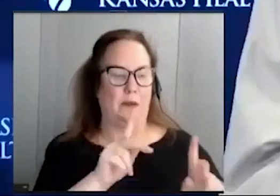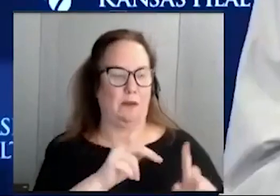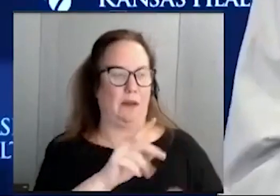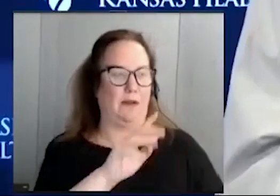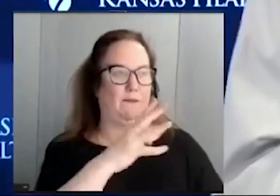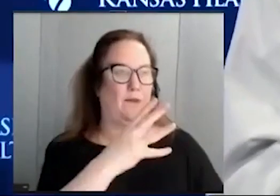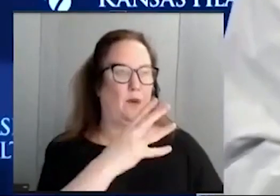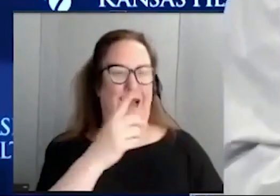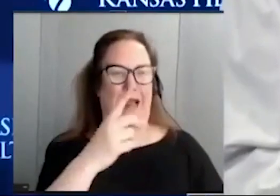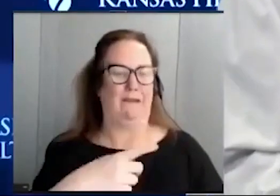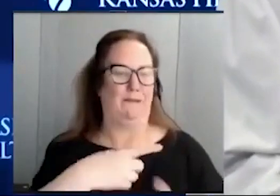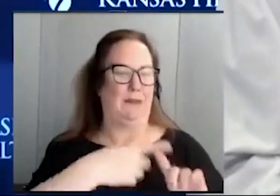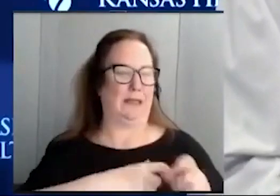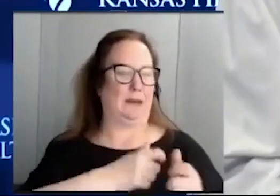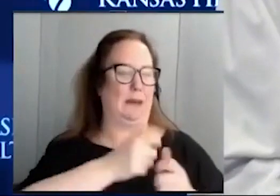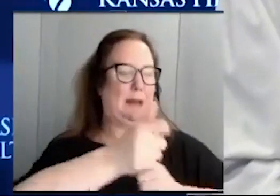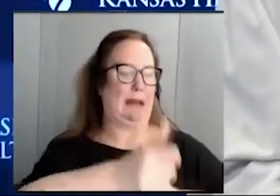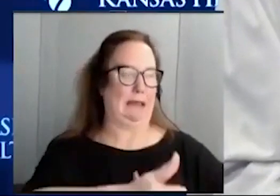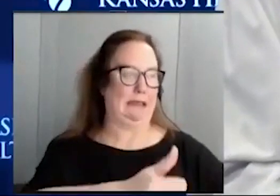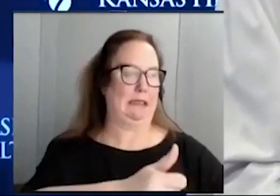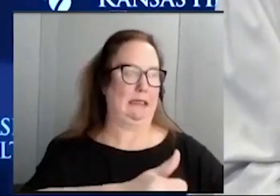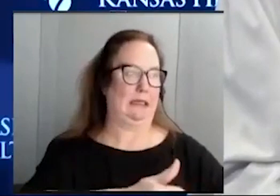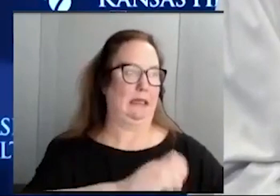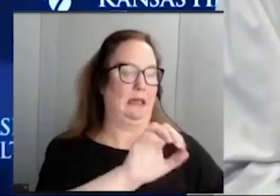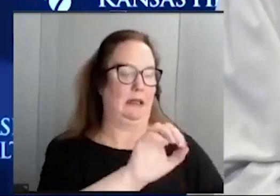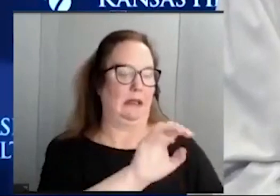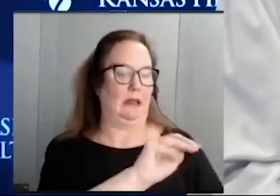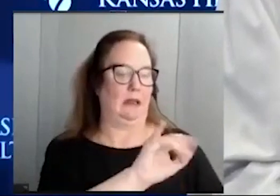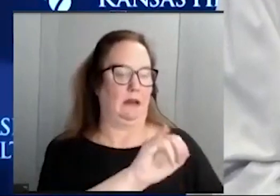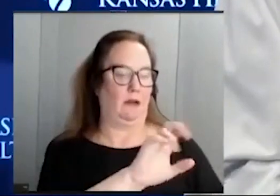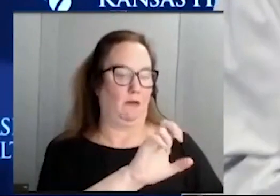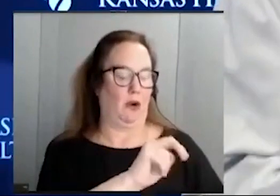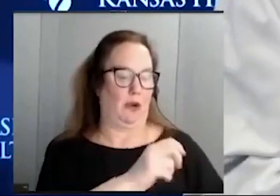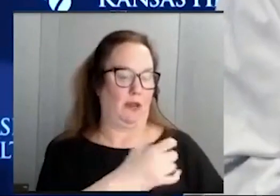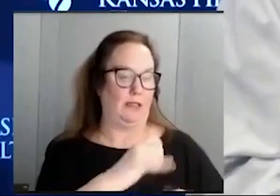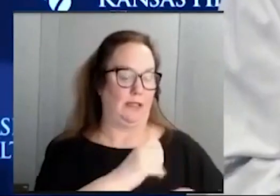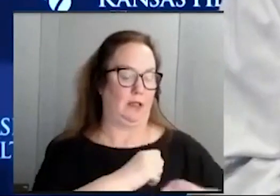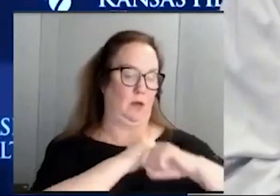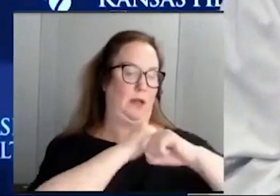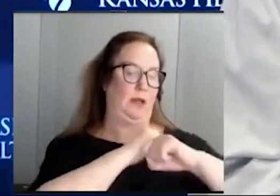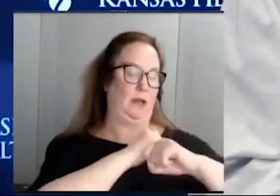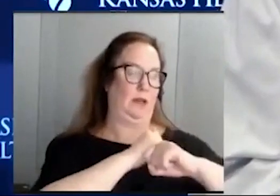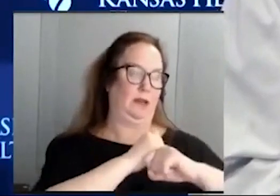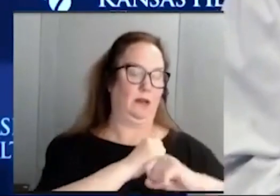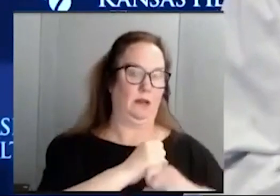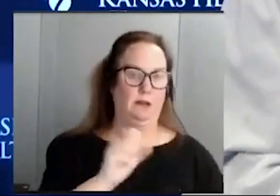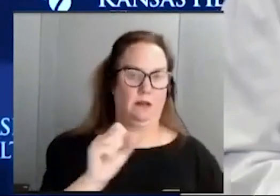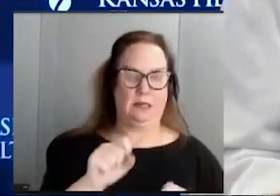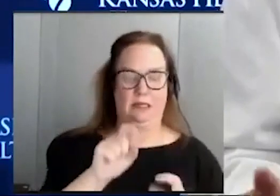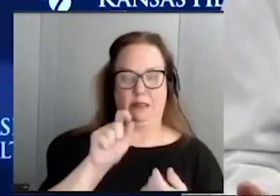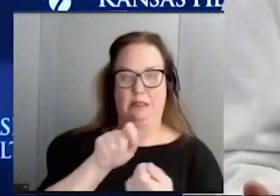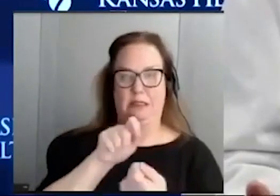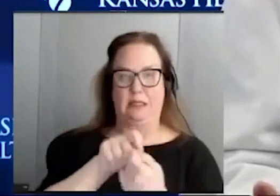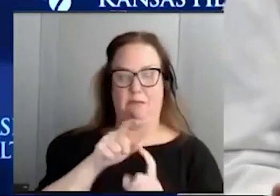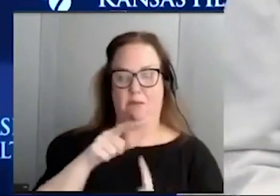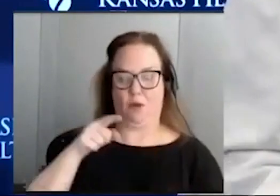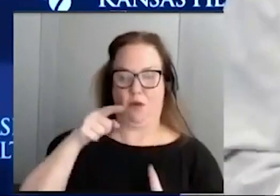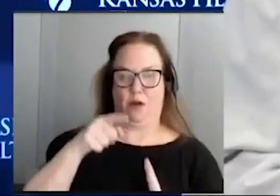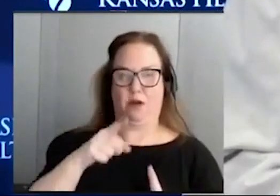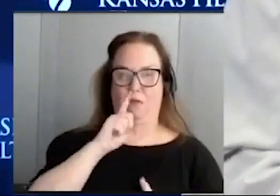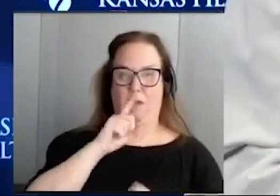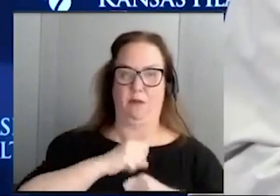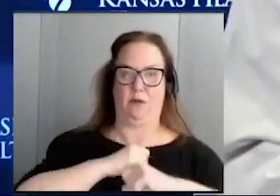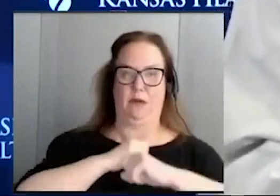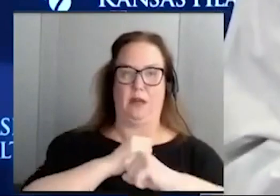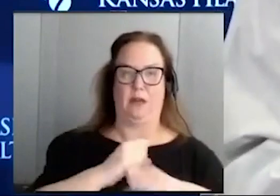Yeah. so then they get Omicron, are they still going to be protected? And yeah, I think to Hawkeye's Yeah. exact I would point say is yeah. that you are really well protected for the first